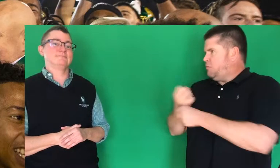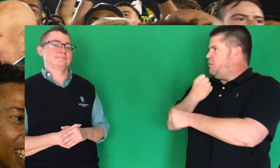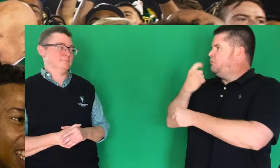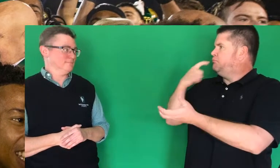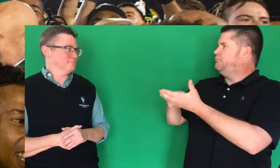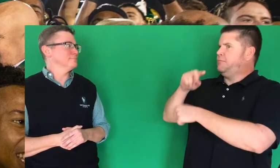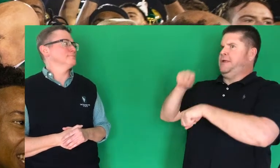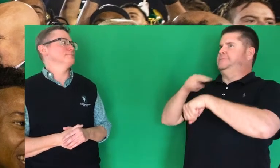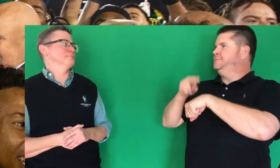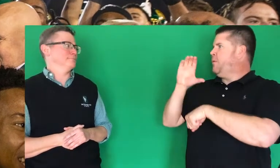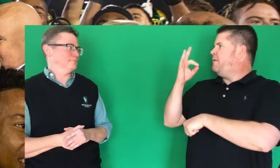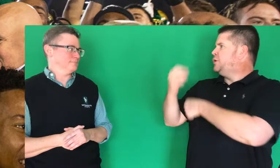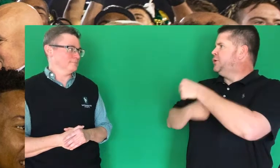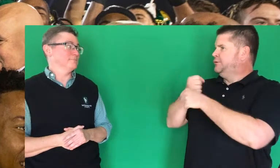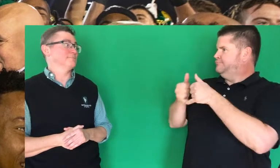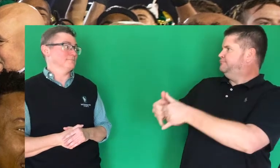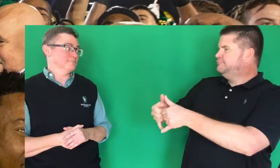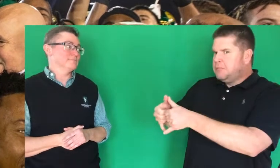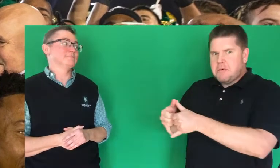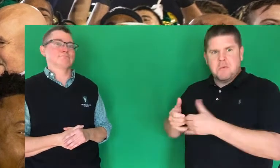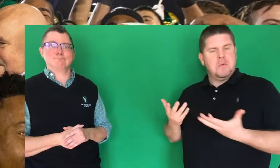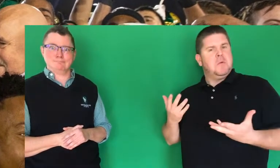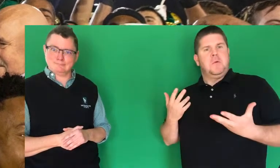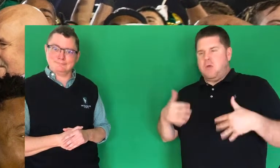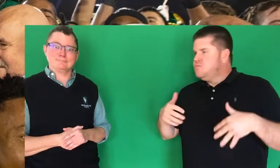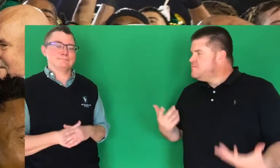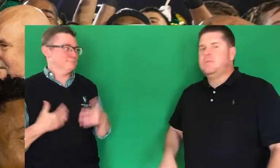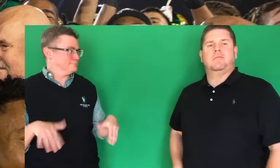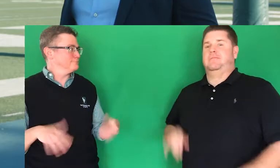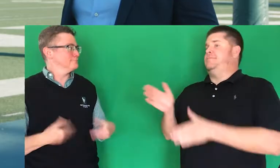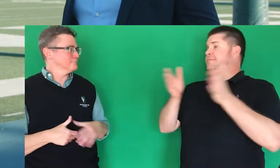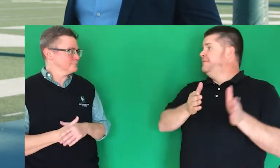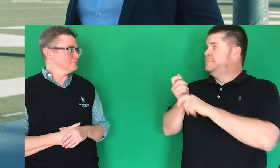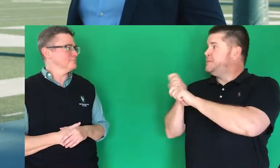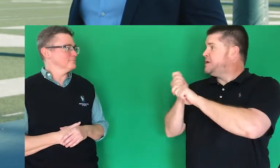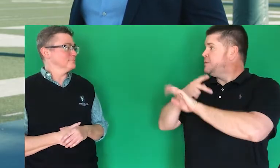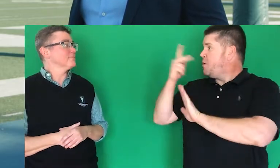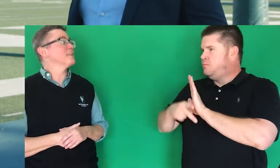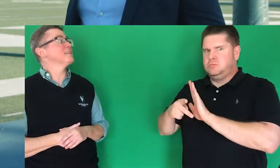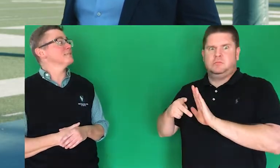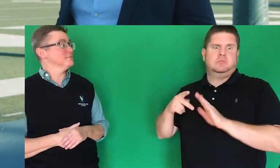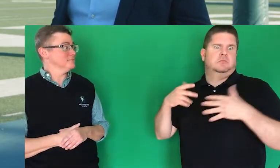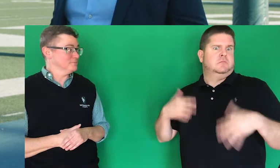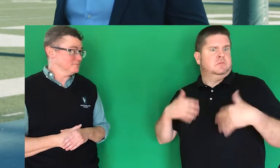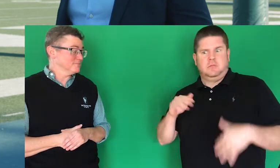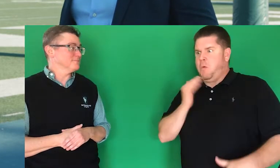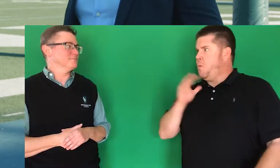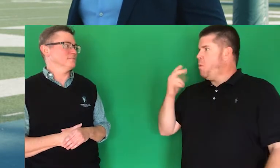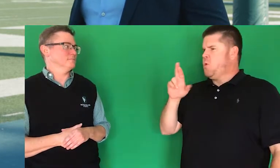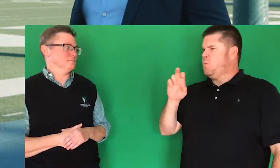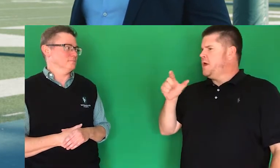Troy Taylor was National Coach of the Year, and just a tremendous opportunity there. We also have a tremendous baseball